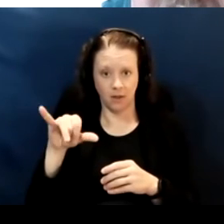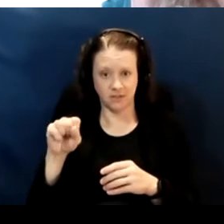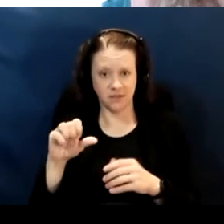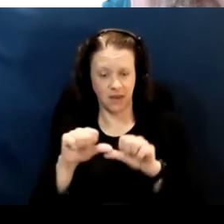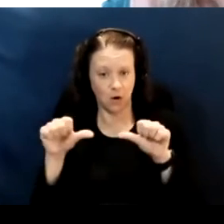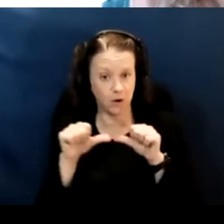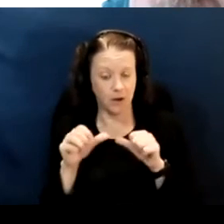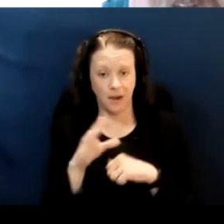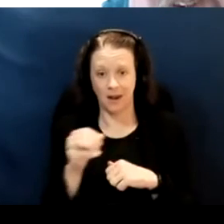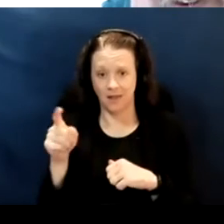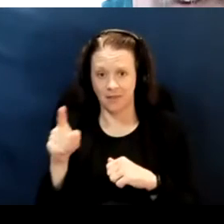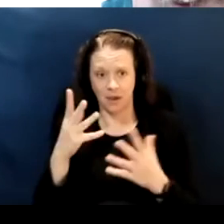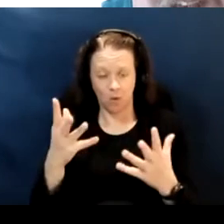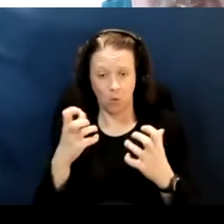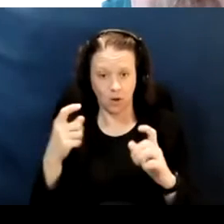a specific